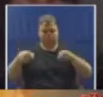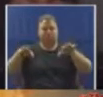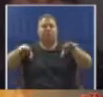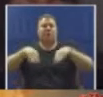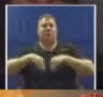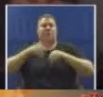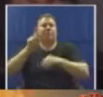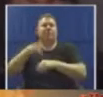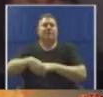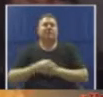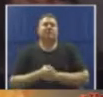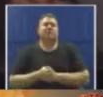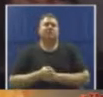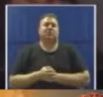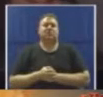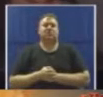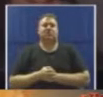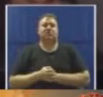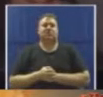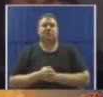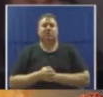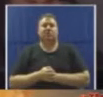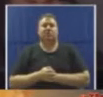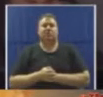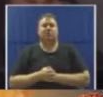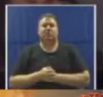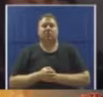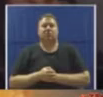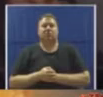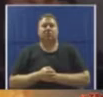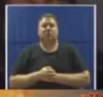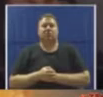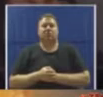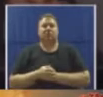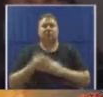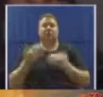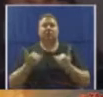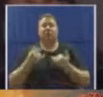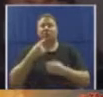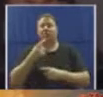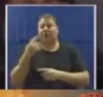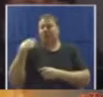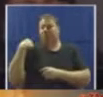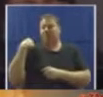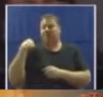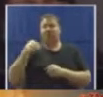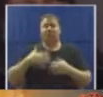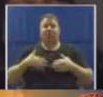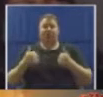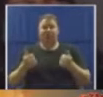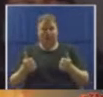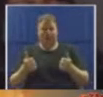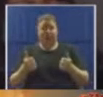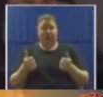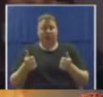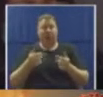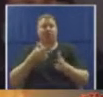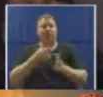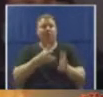Therefore, in this regard, it goes without saying that the Minister of Health is enjoined by the